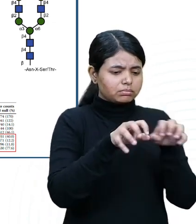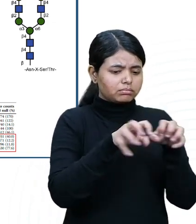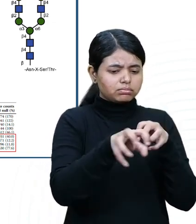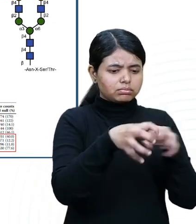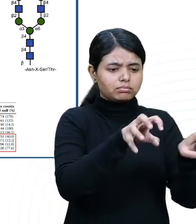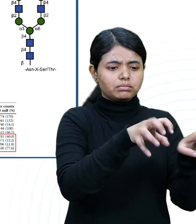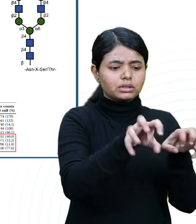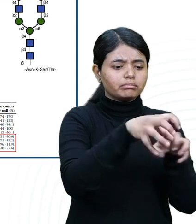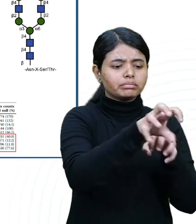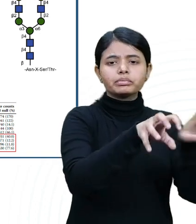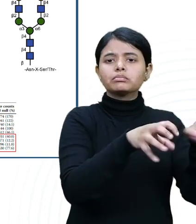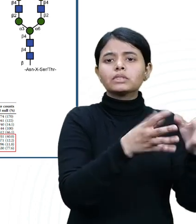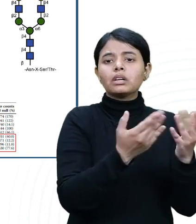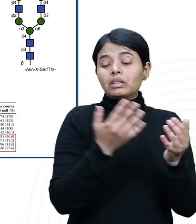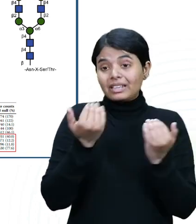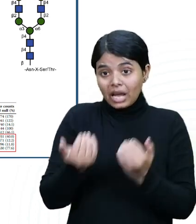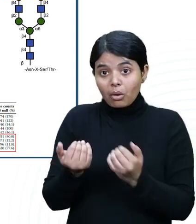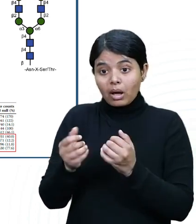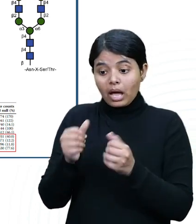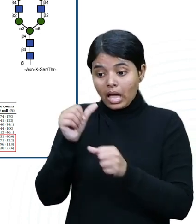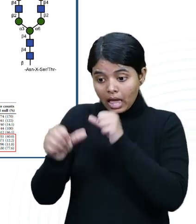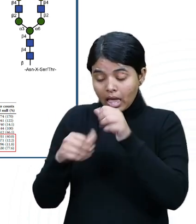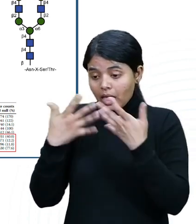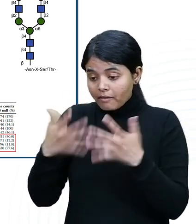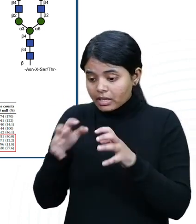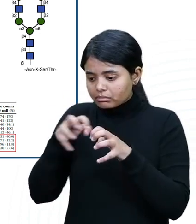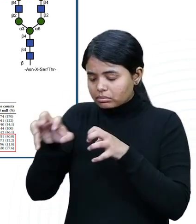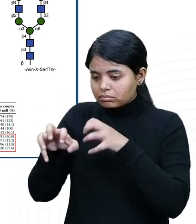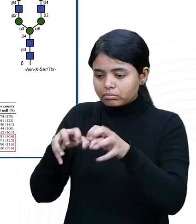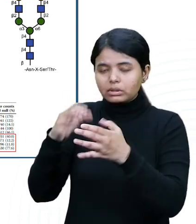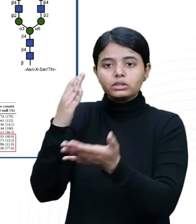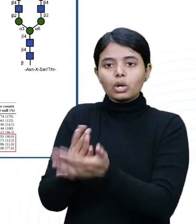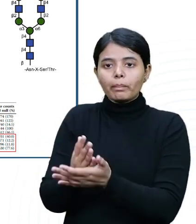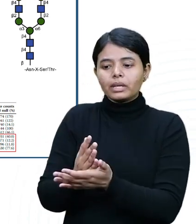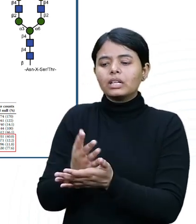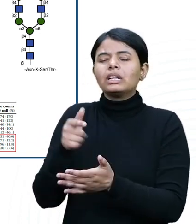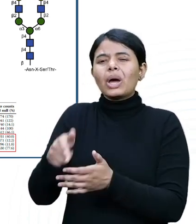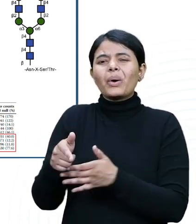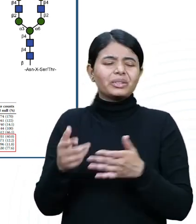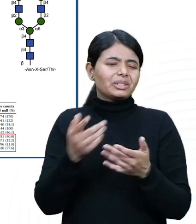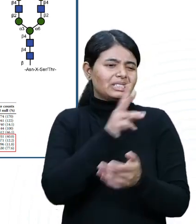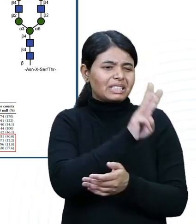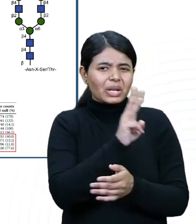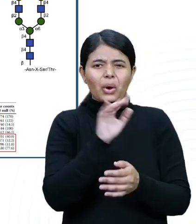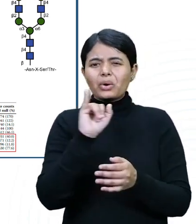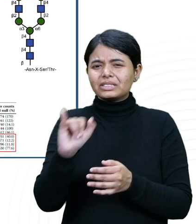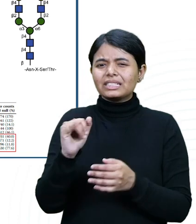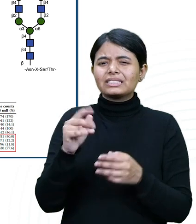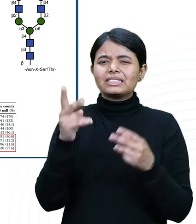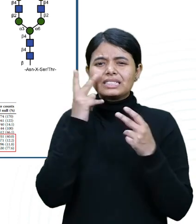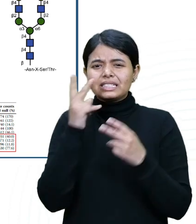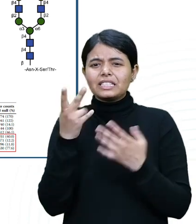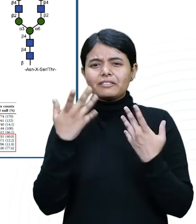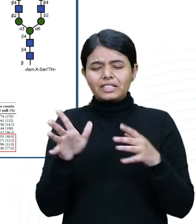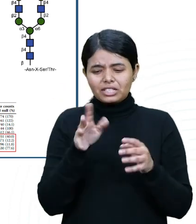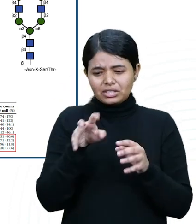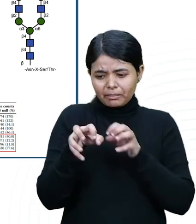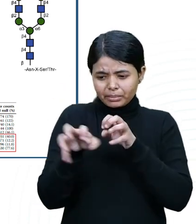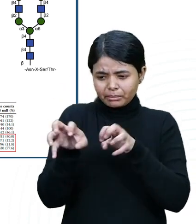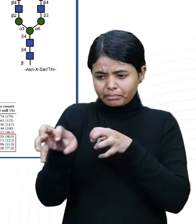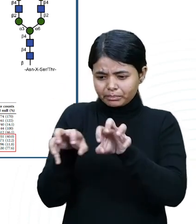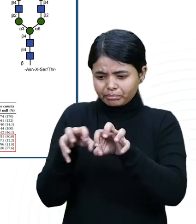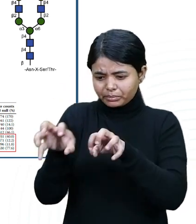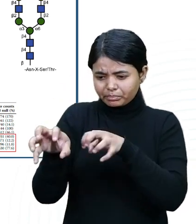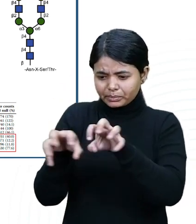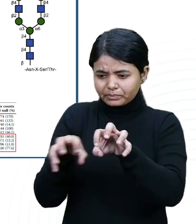number 17 linkage here. And in the knockout, this linkage is missing, or this enzyme is missing, so there is no